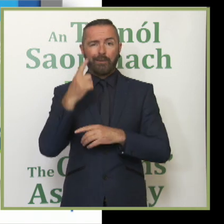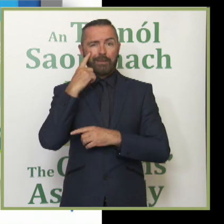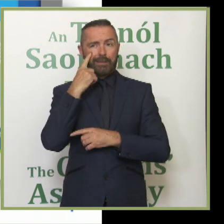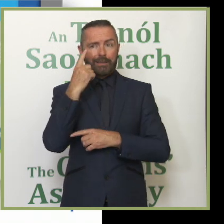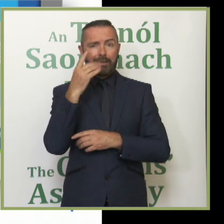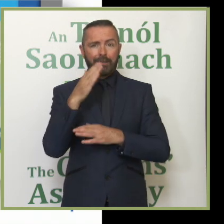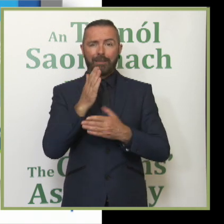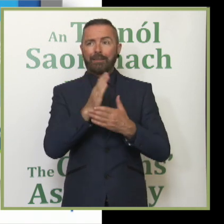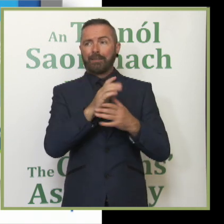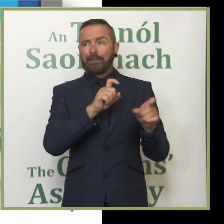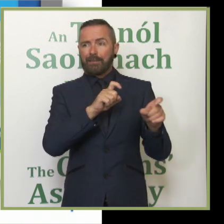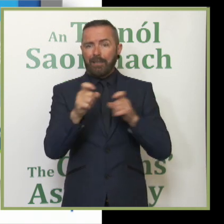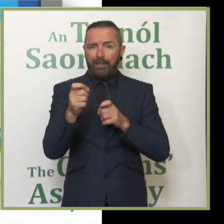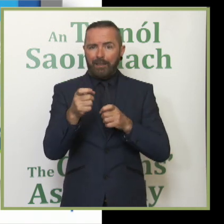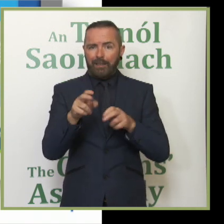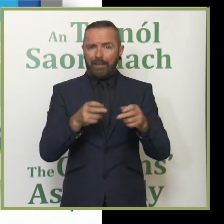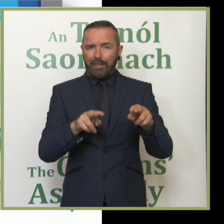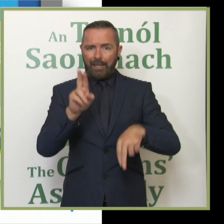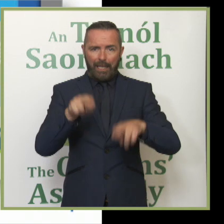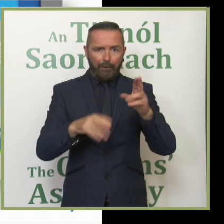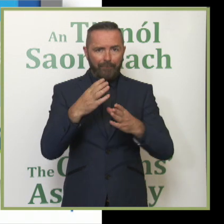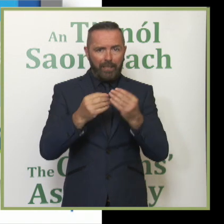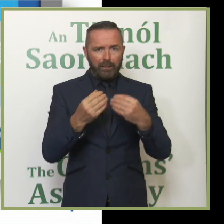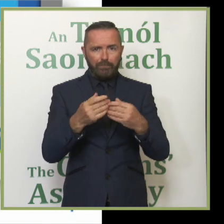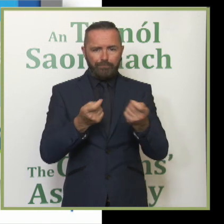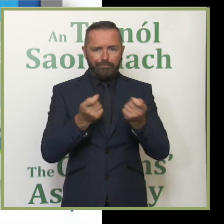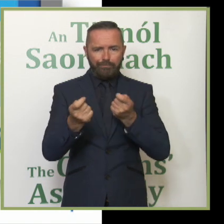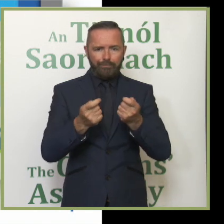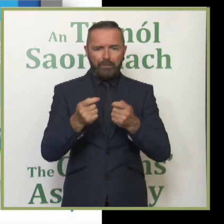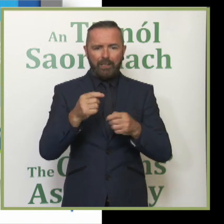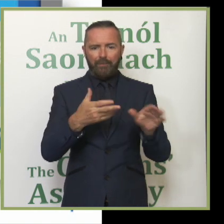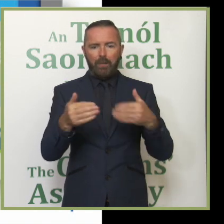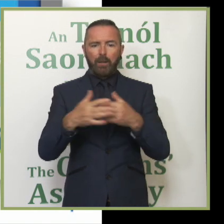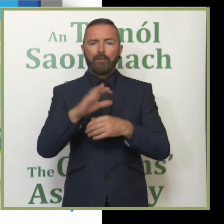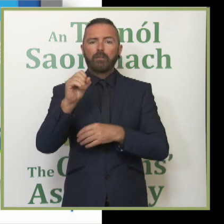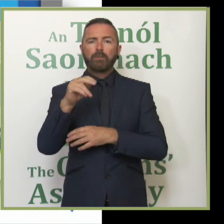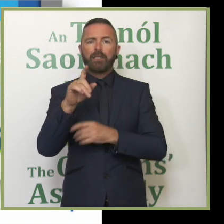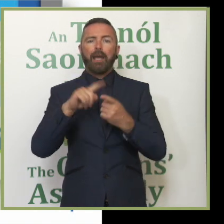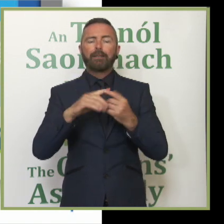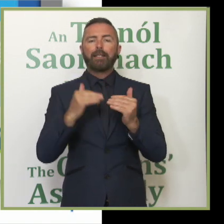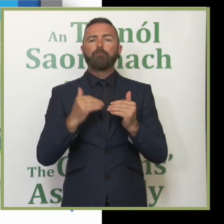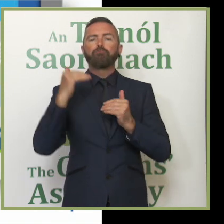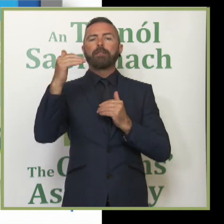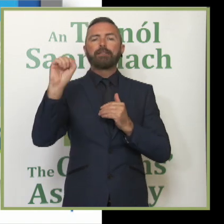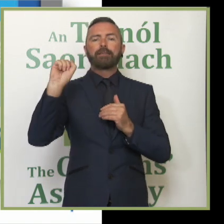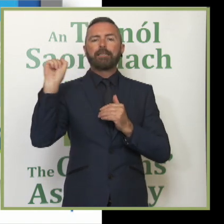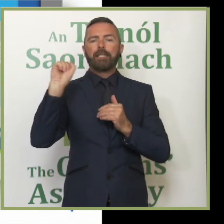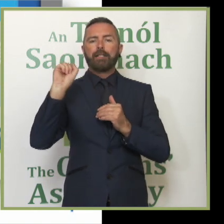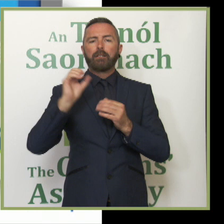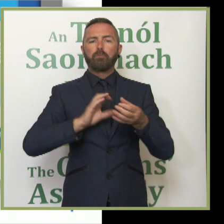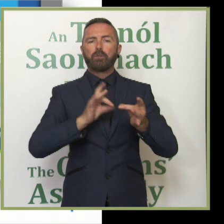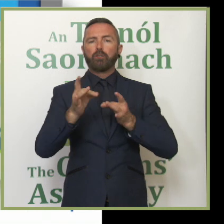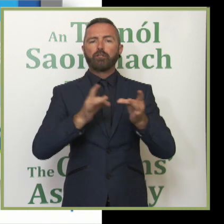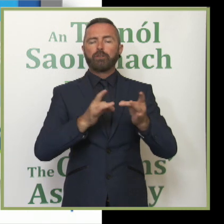driving the high availability of a greater diversity of substances, and there is increased synthetic drug production. Large seizures